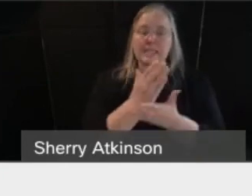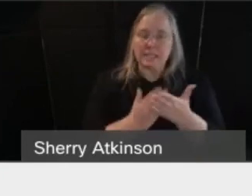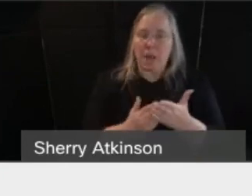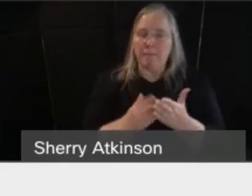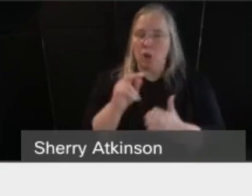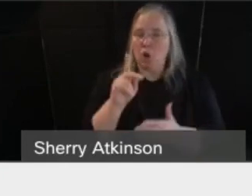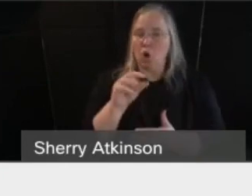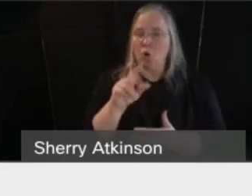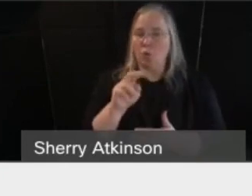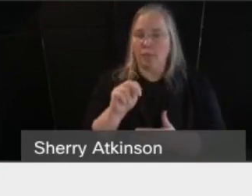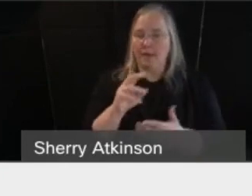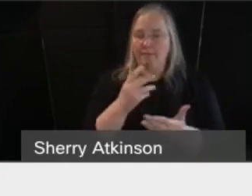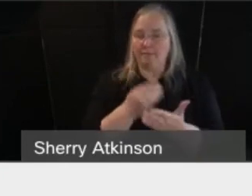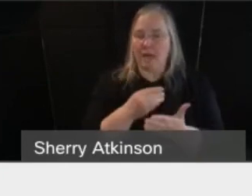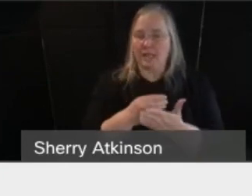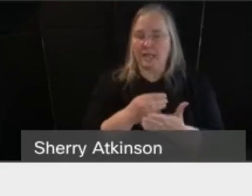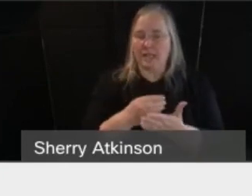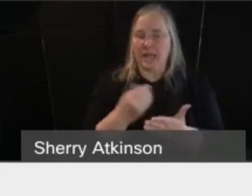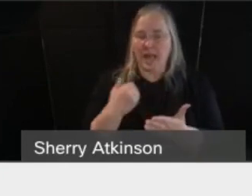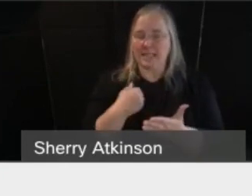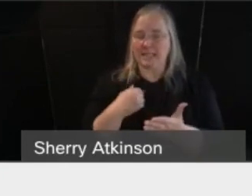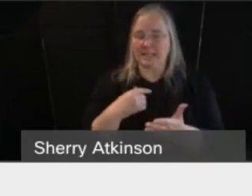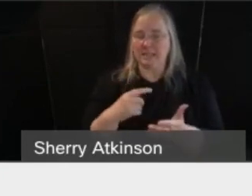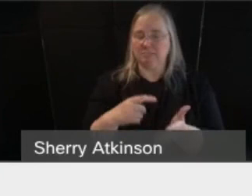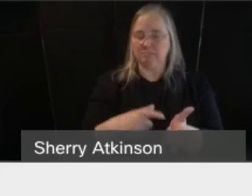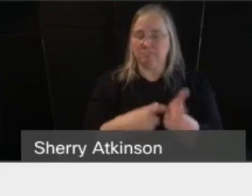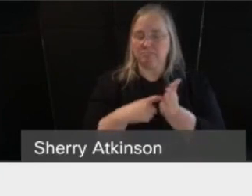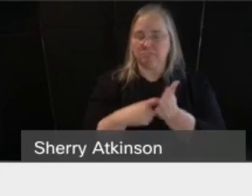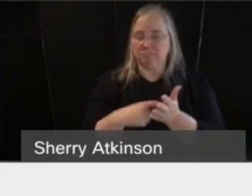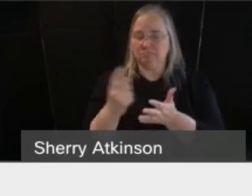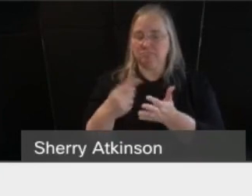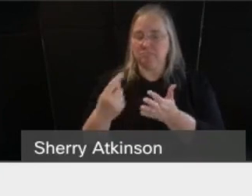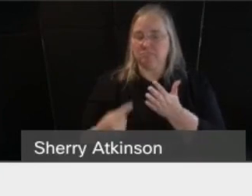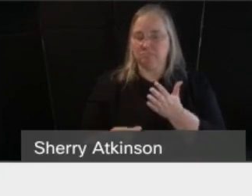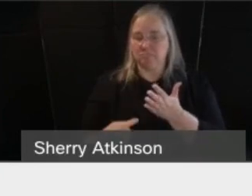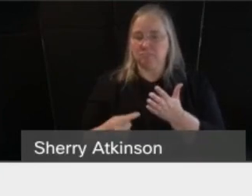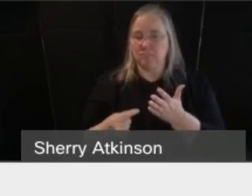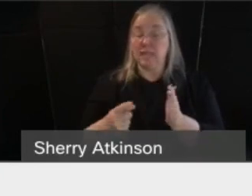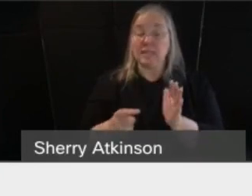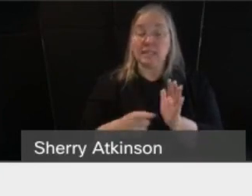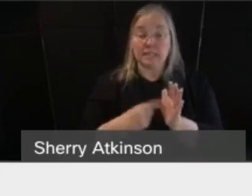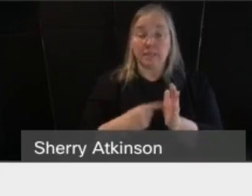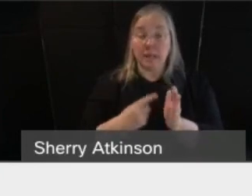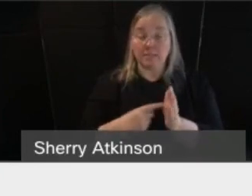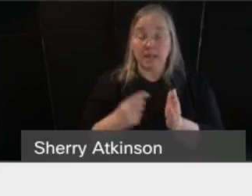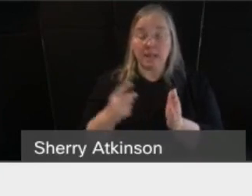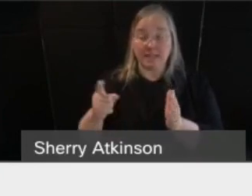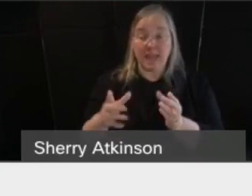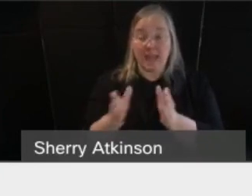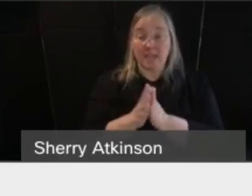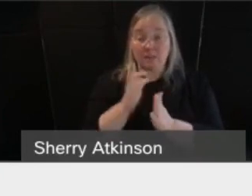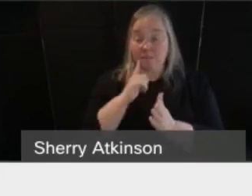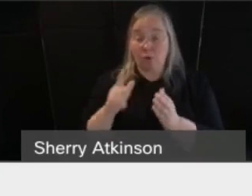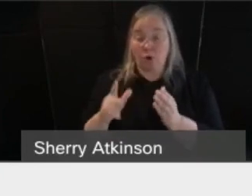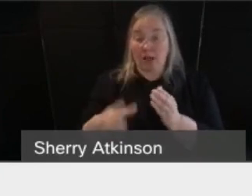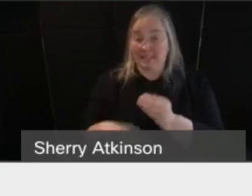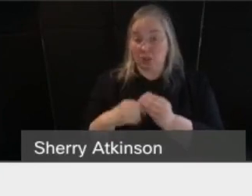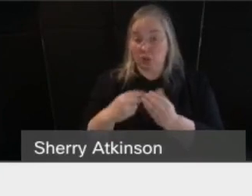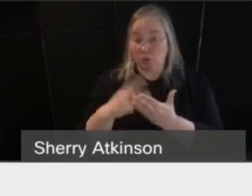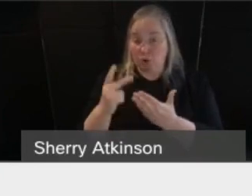So it's not necessarily all support existing programs. Sometimes they ask for additional program or new focus